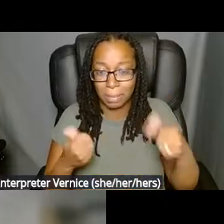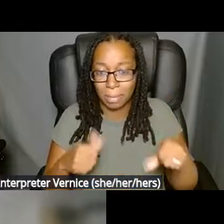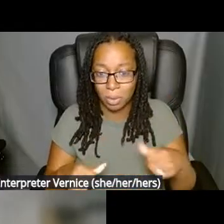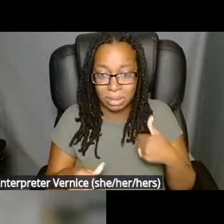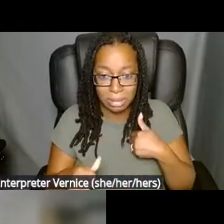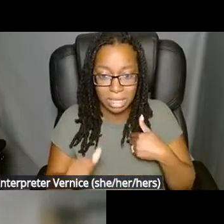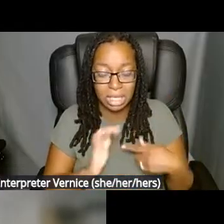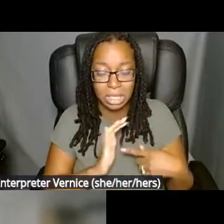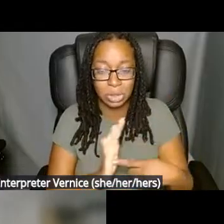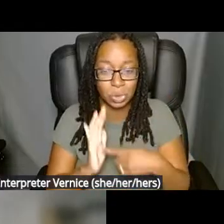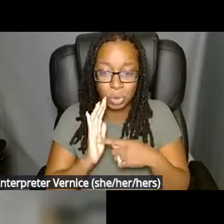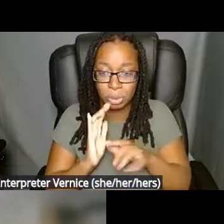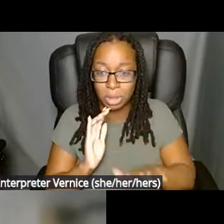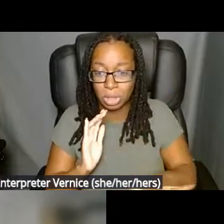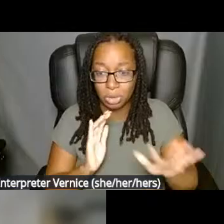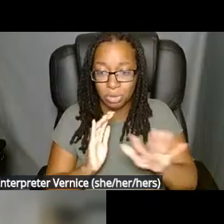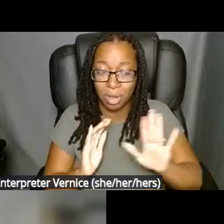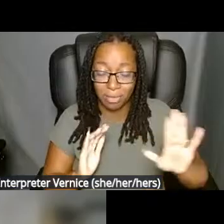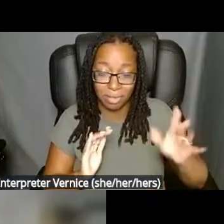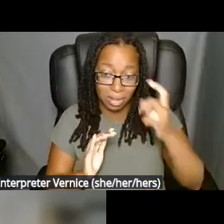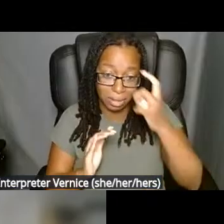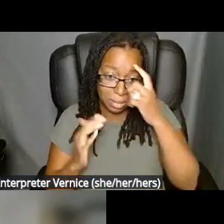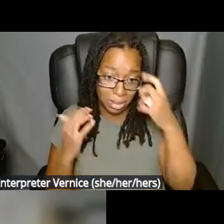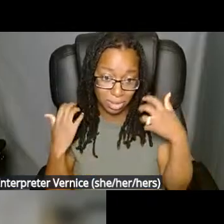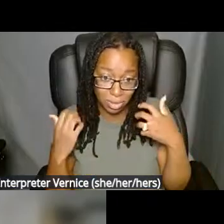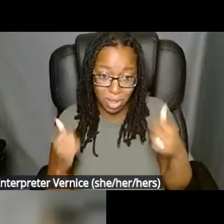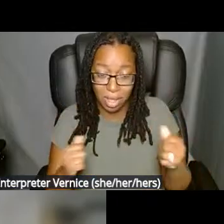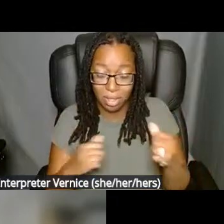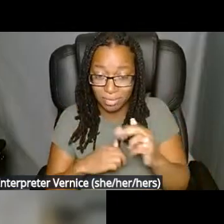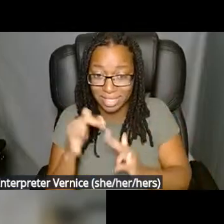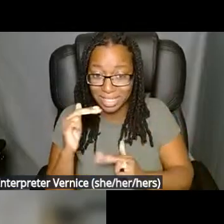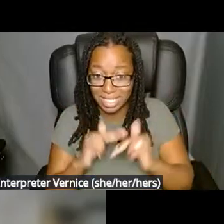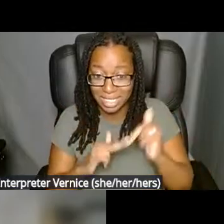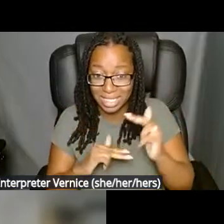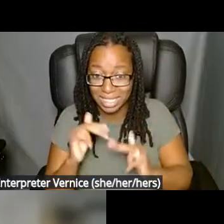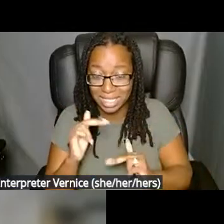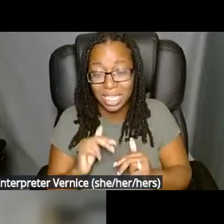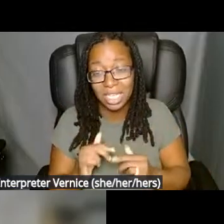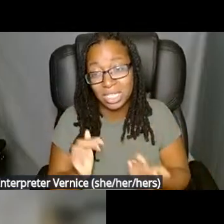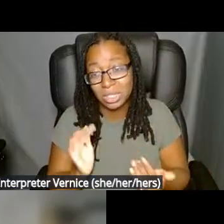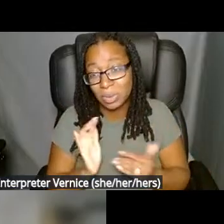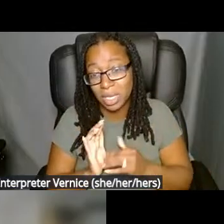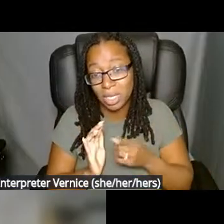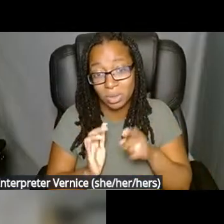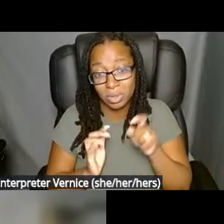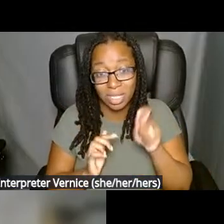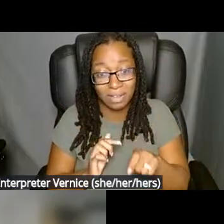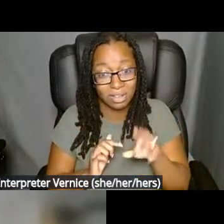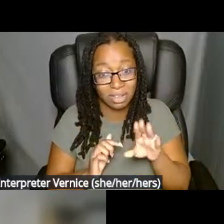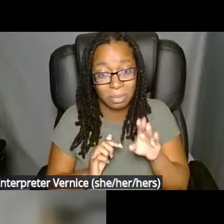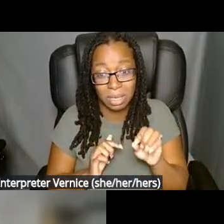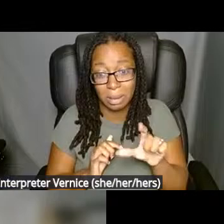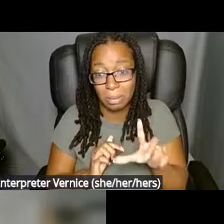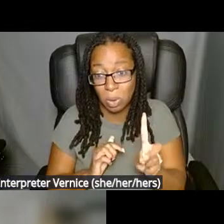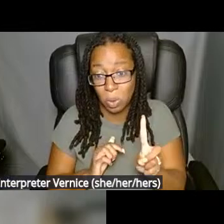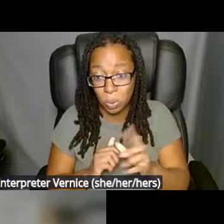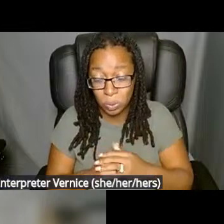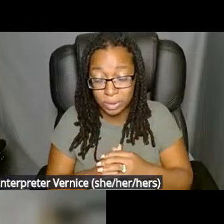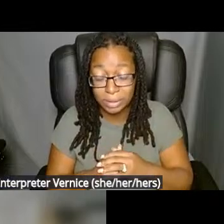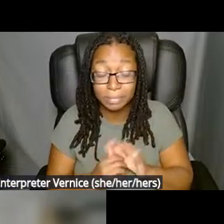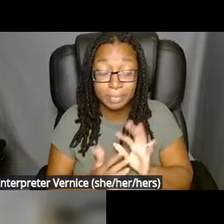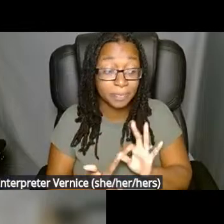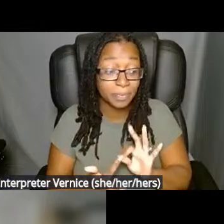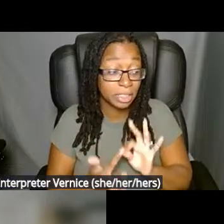health facilities. So I think you just have to be bold. And I think especially